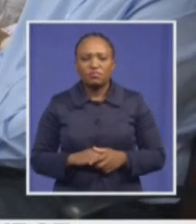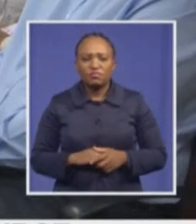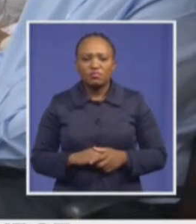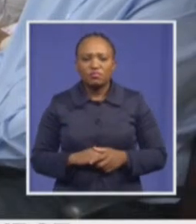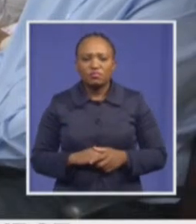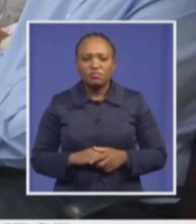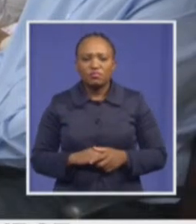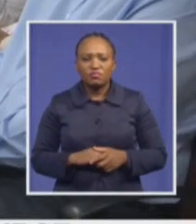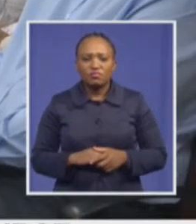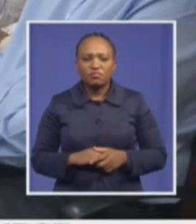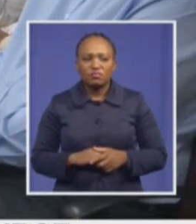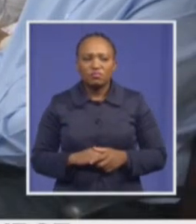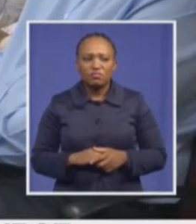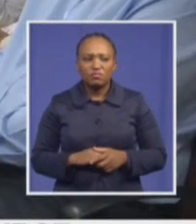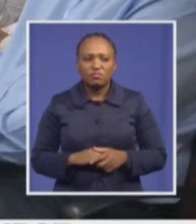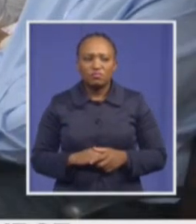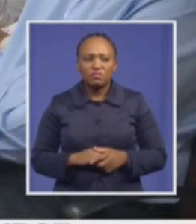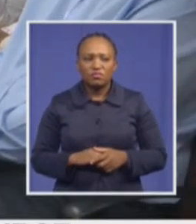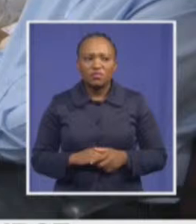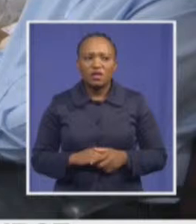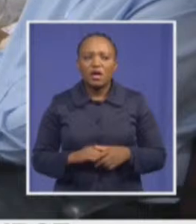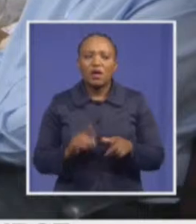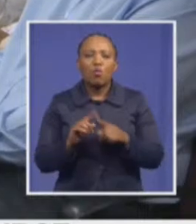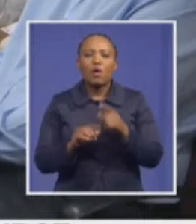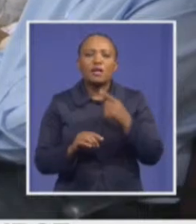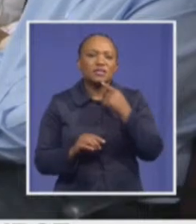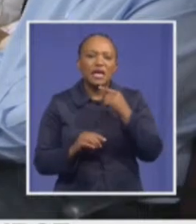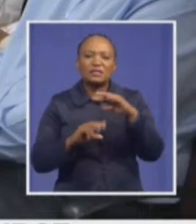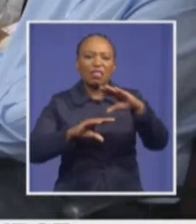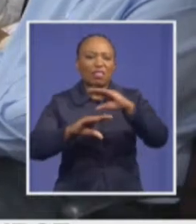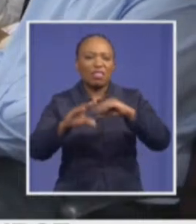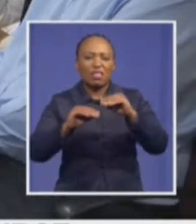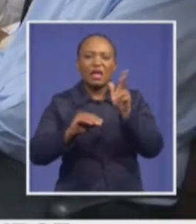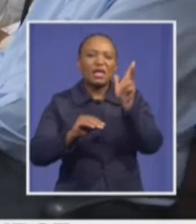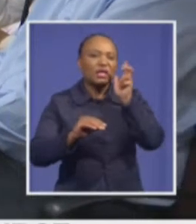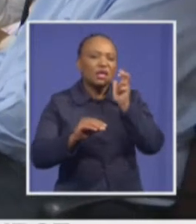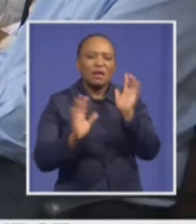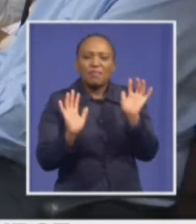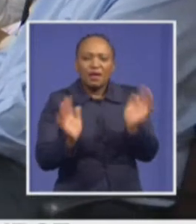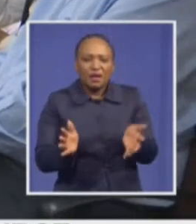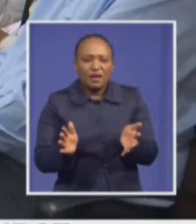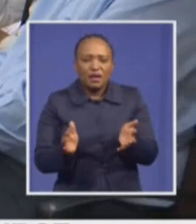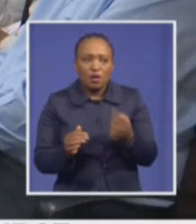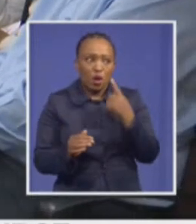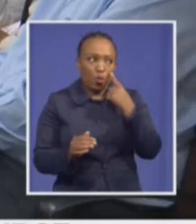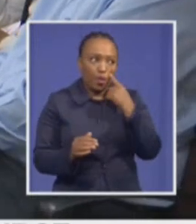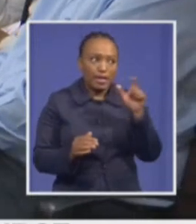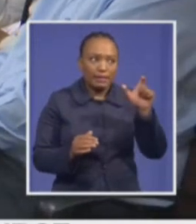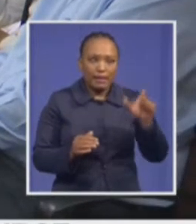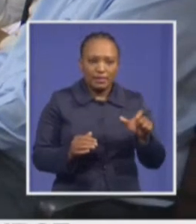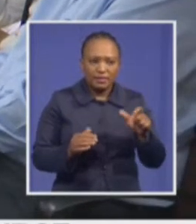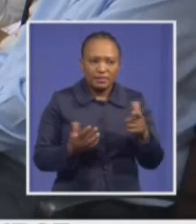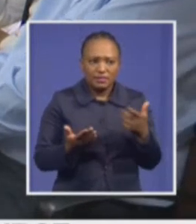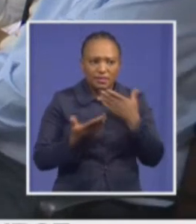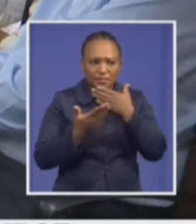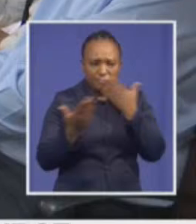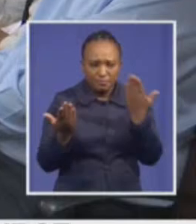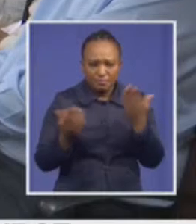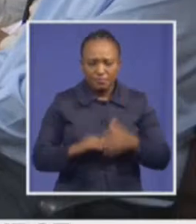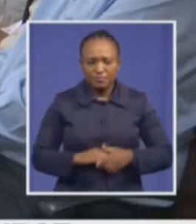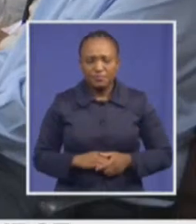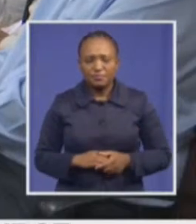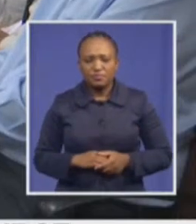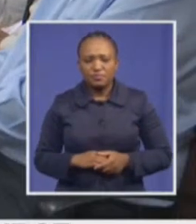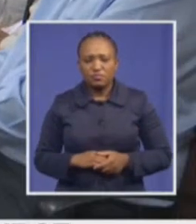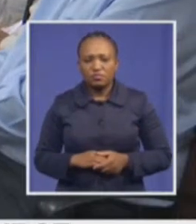in relation to this witness. No, but he's giving direct evidence to say that he then